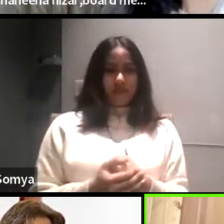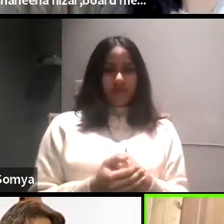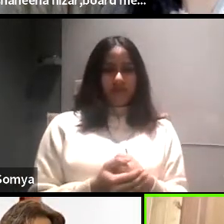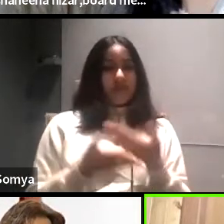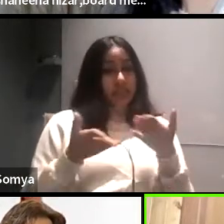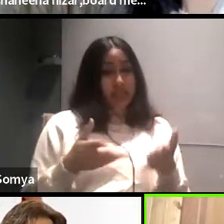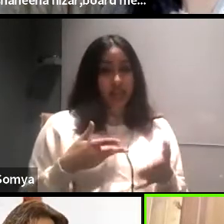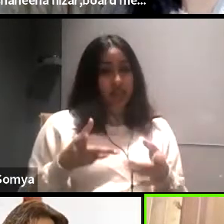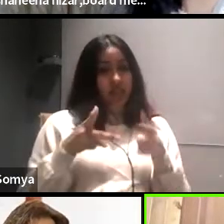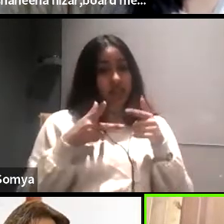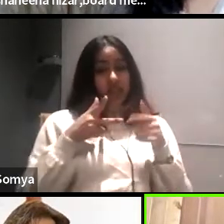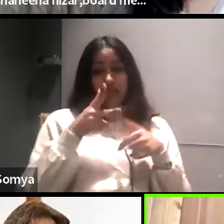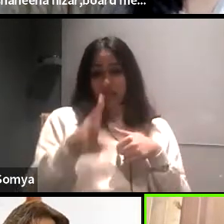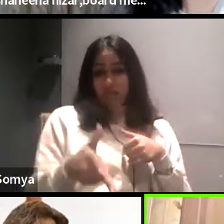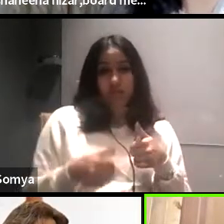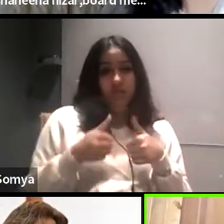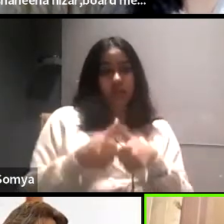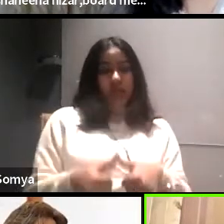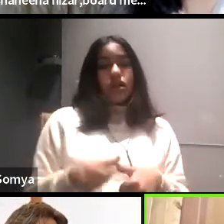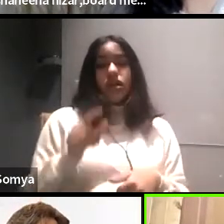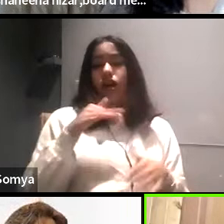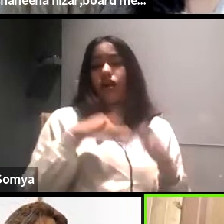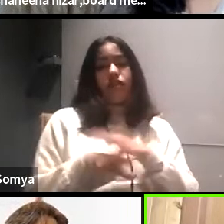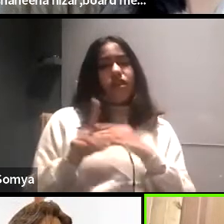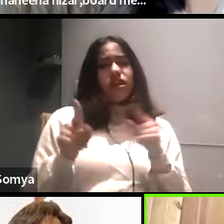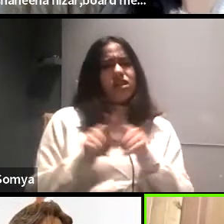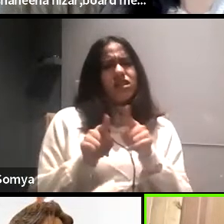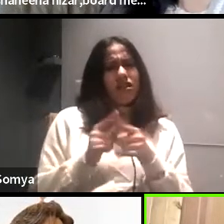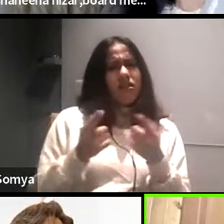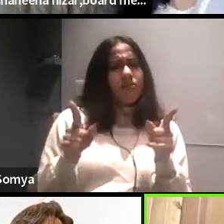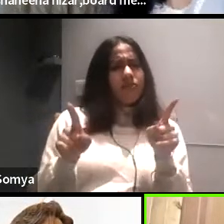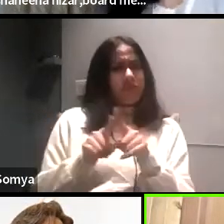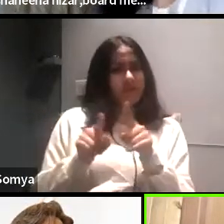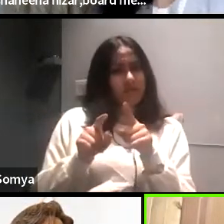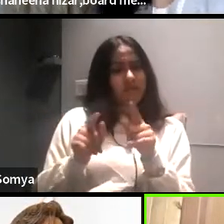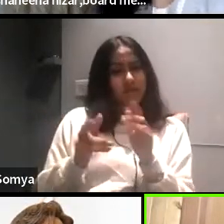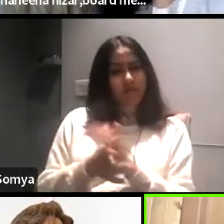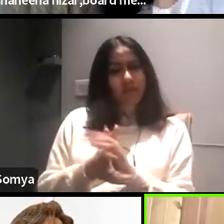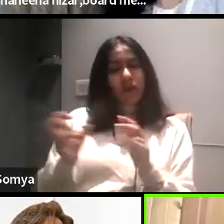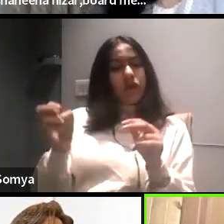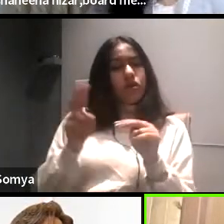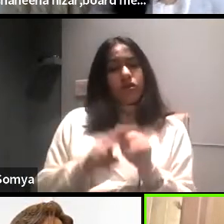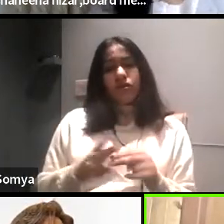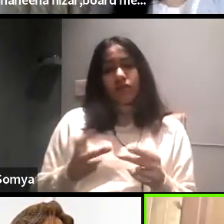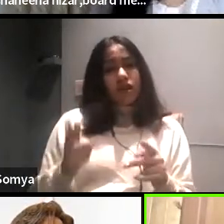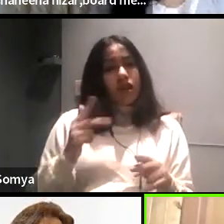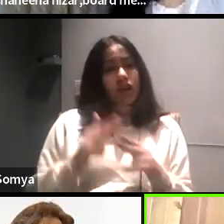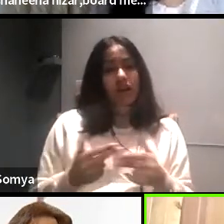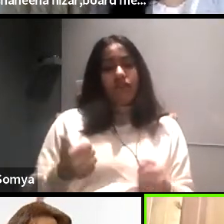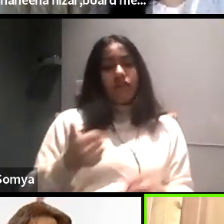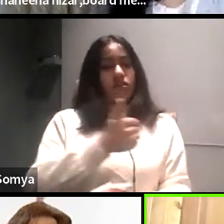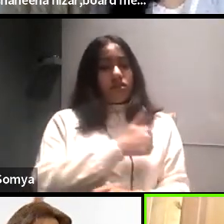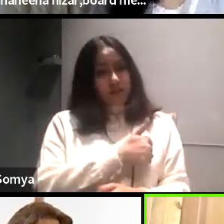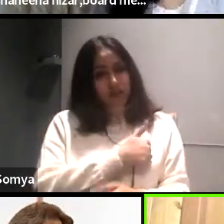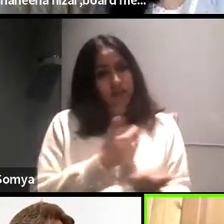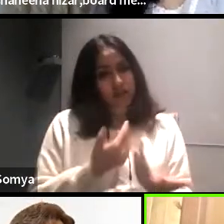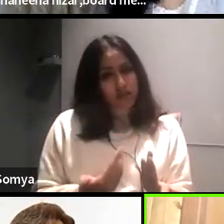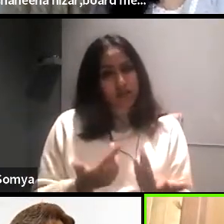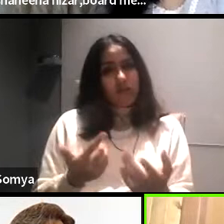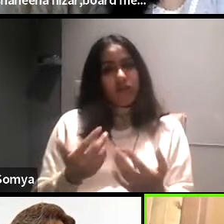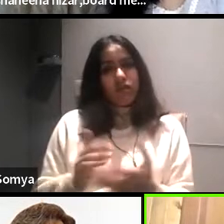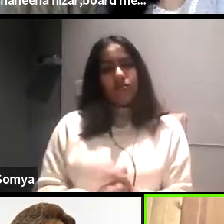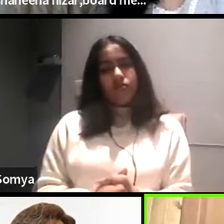Yeah. No, so definitely it brings the light on the attitude. You know,